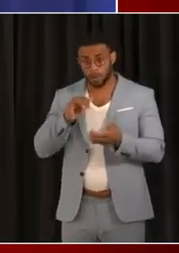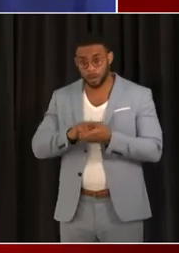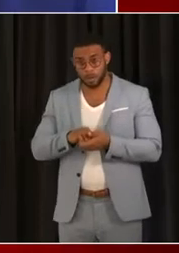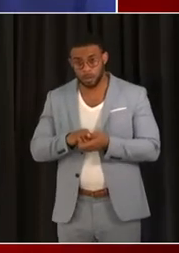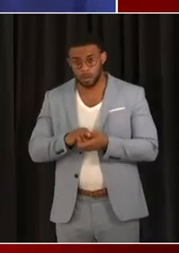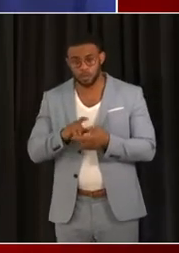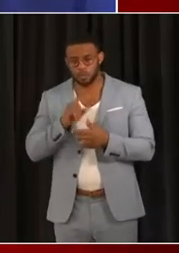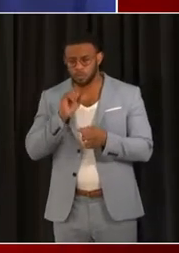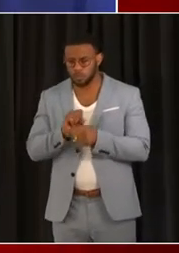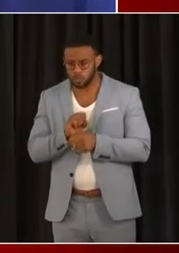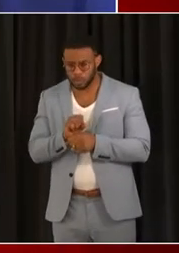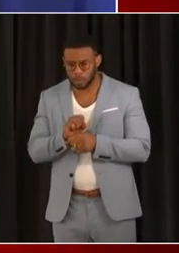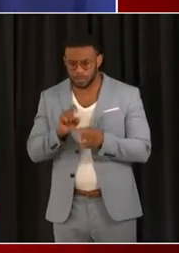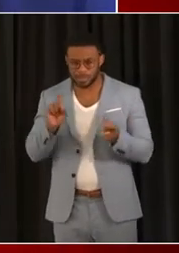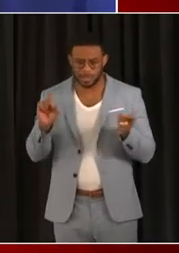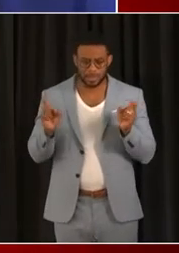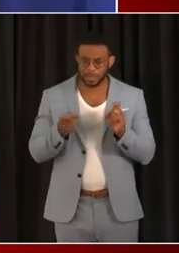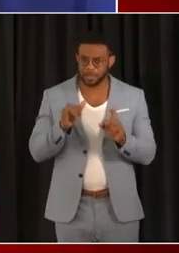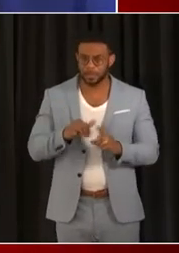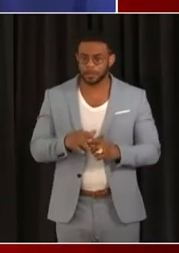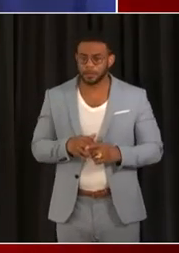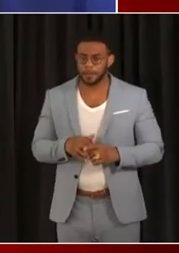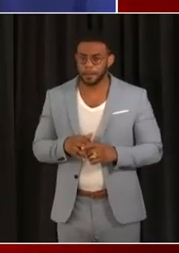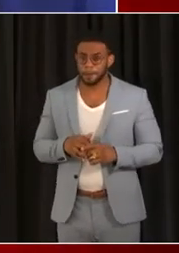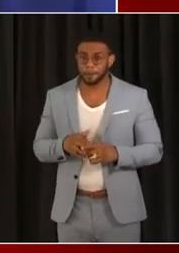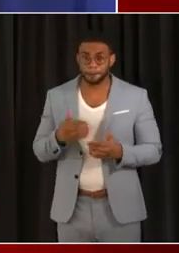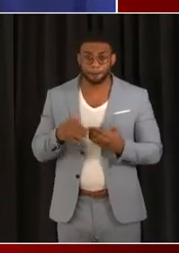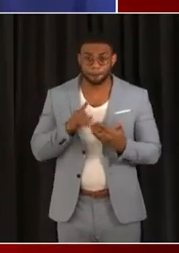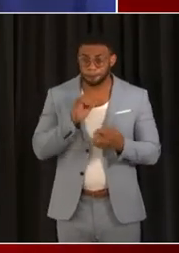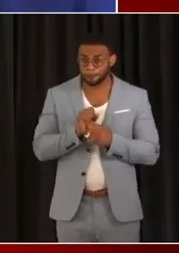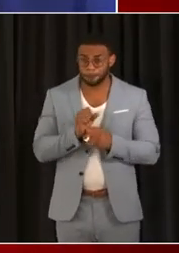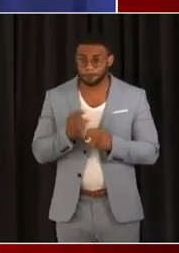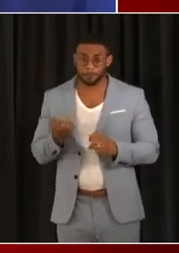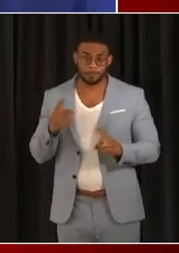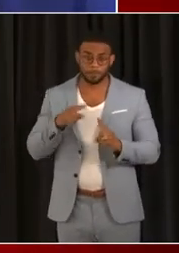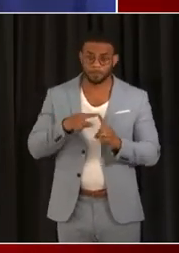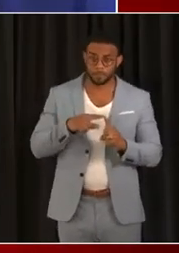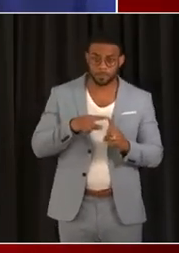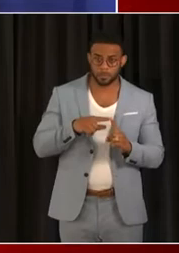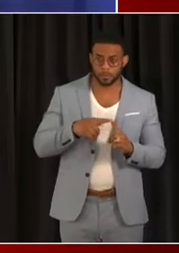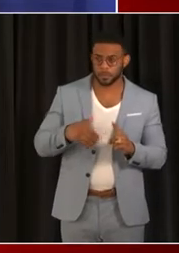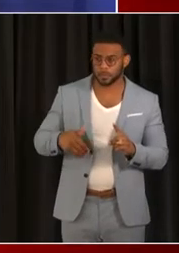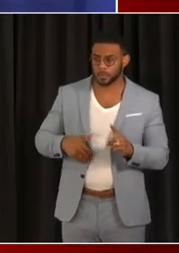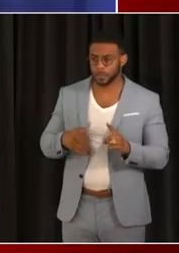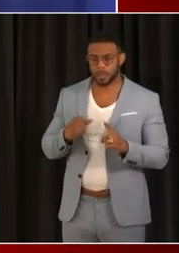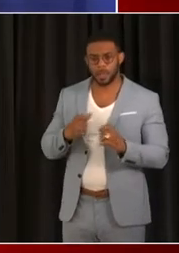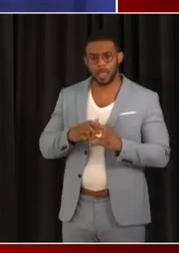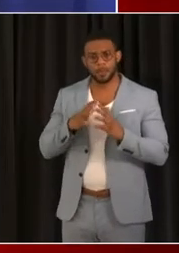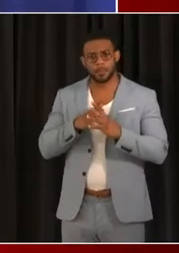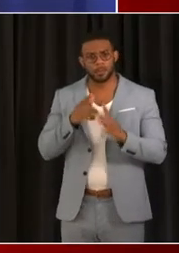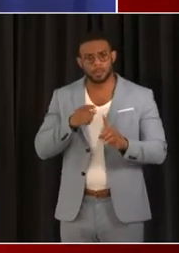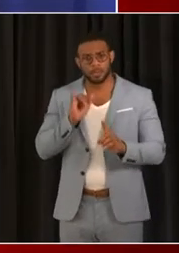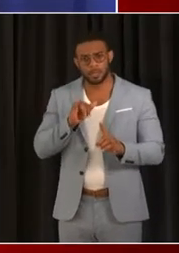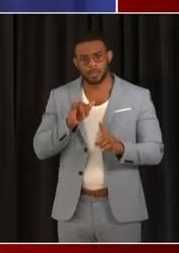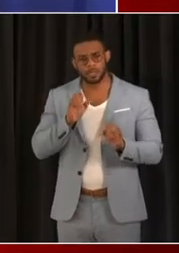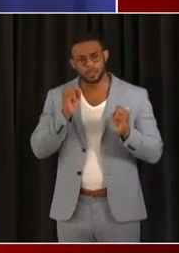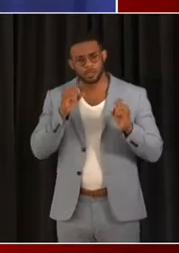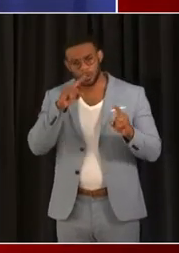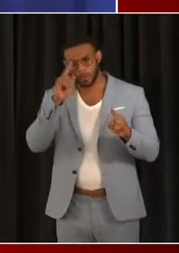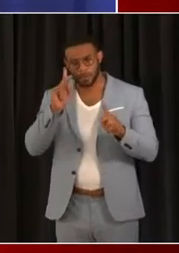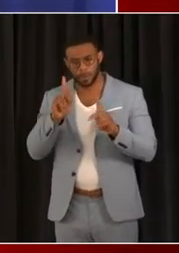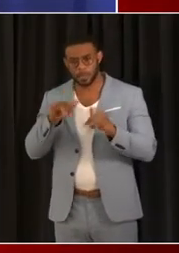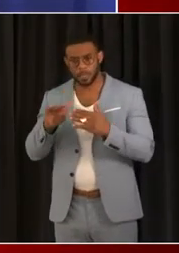partners to really change that and really get back to the sense of entrepreneurship that